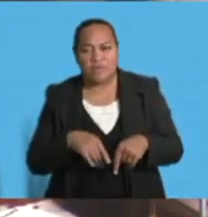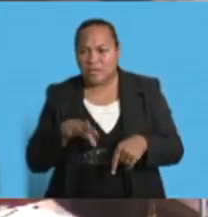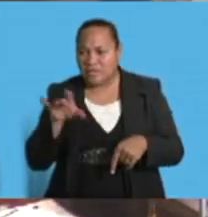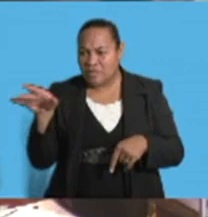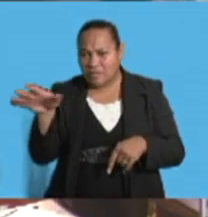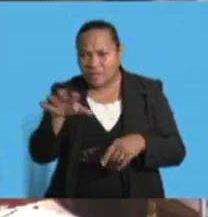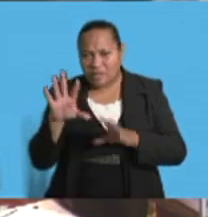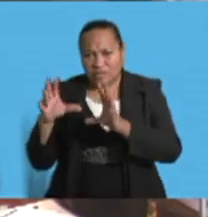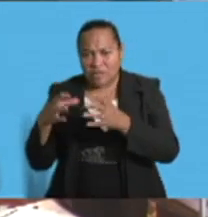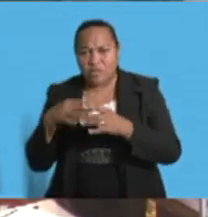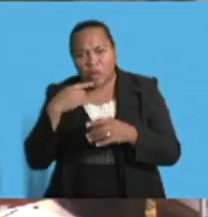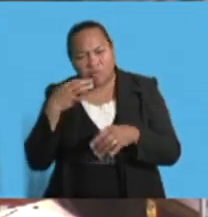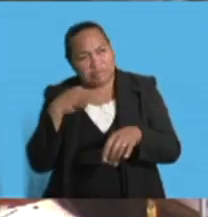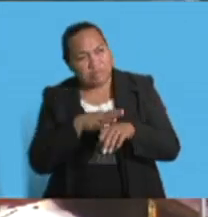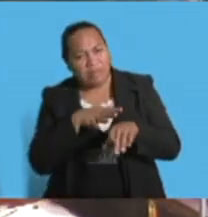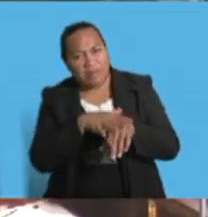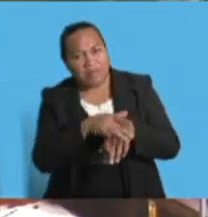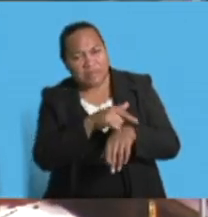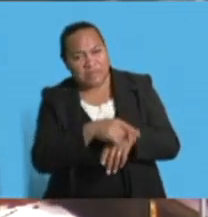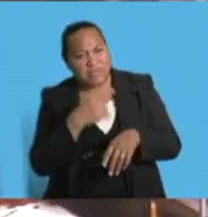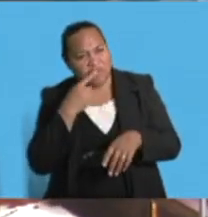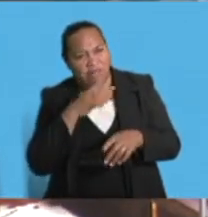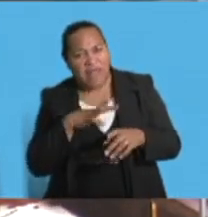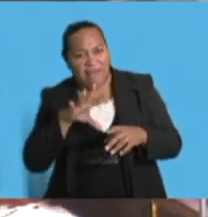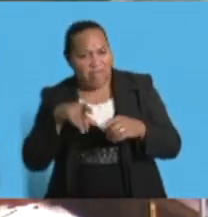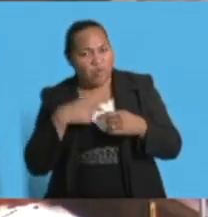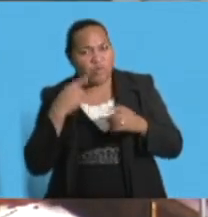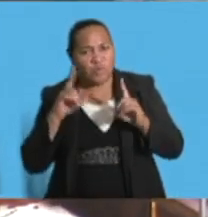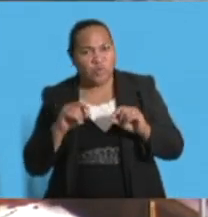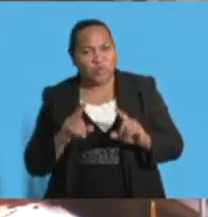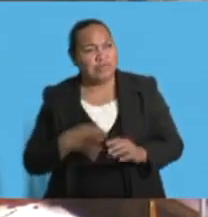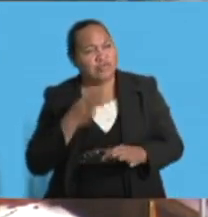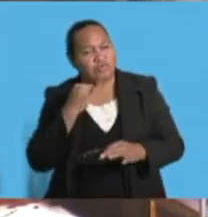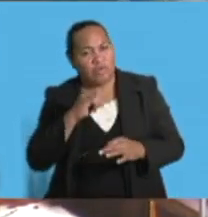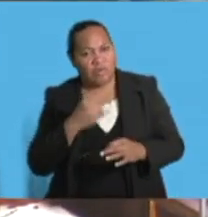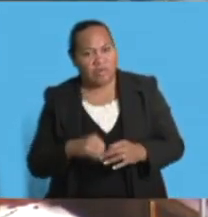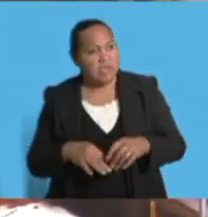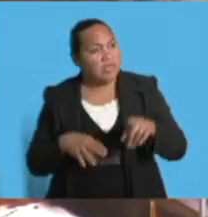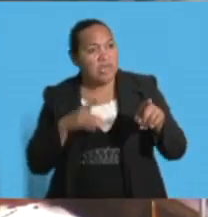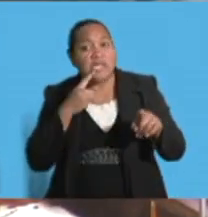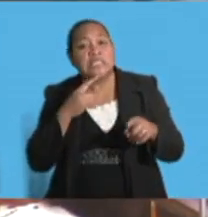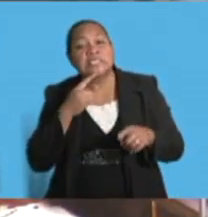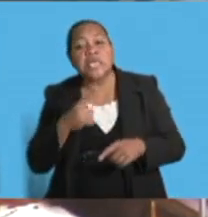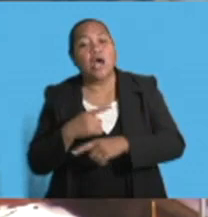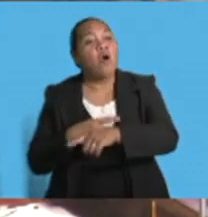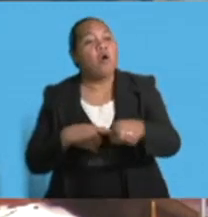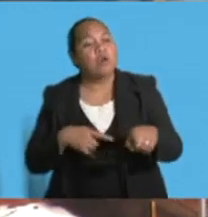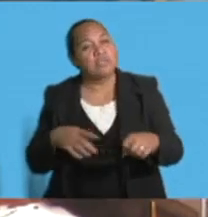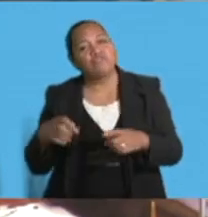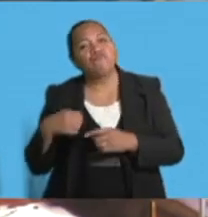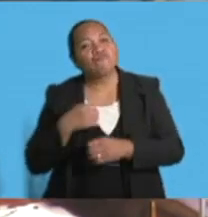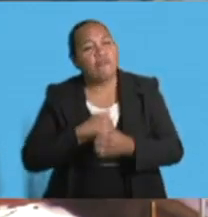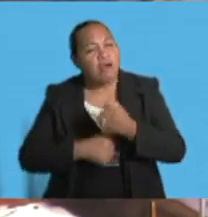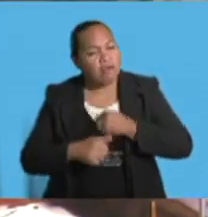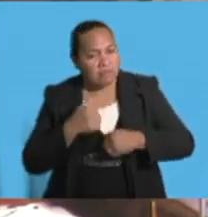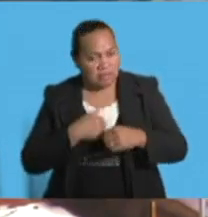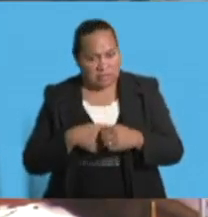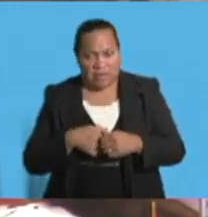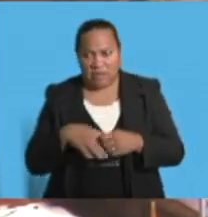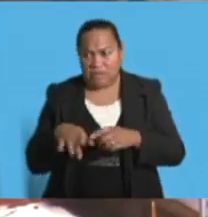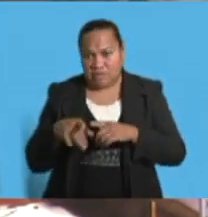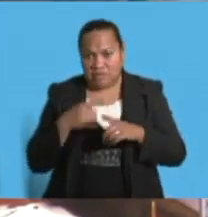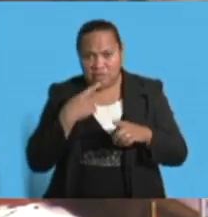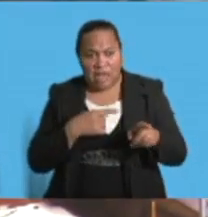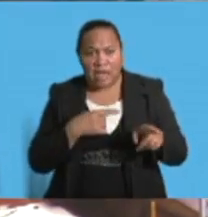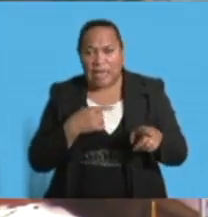wrong. They claim that there is little economic development and everybody is finding it difficult to make a living. They make it seem like we are living